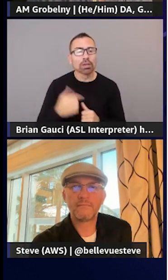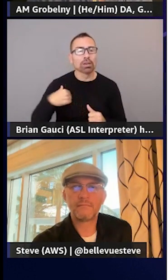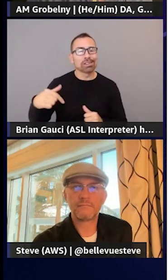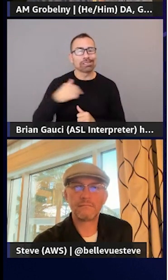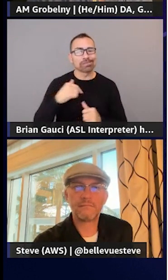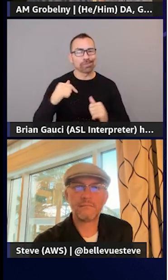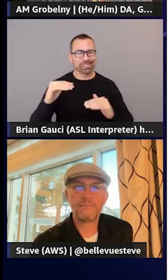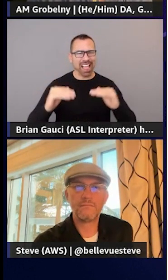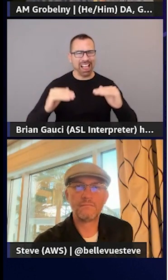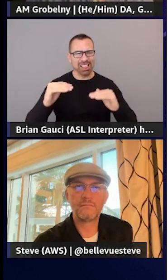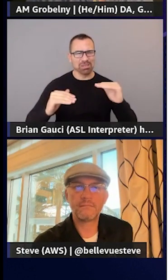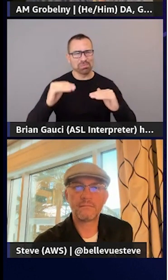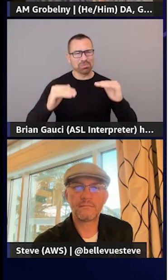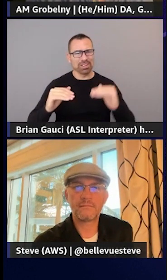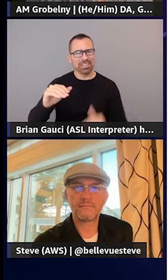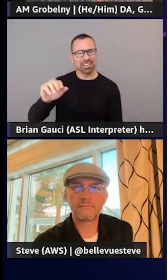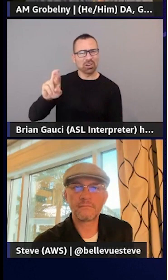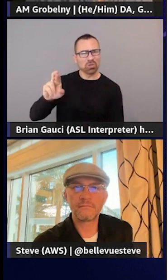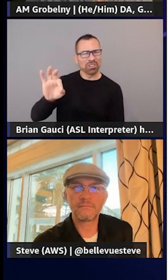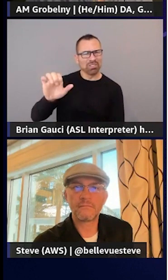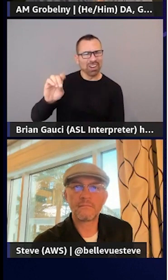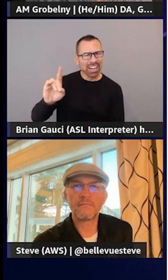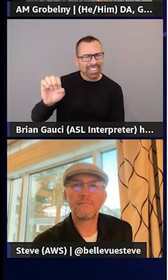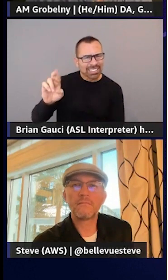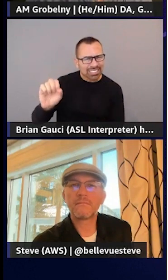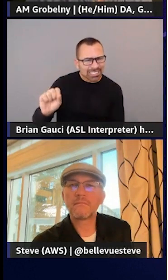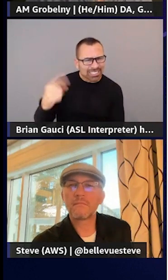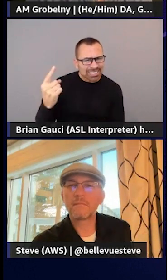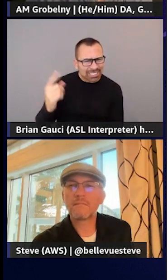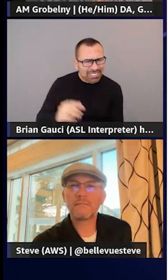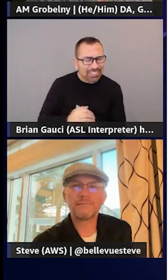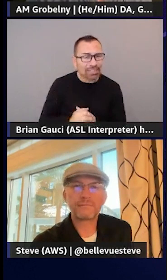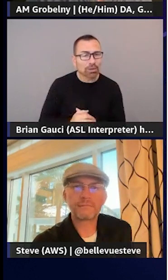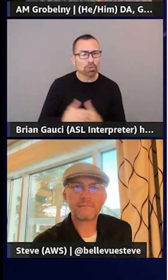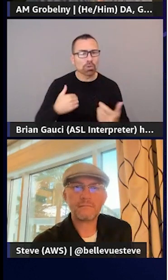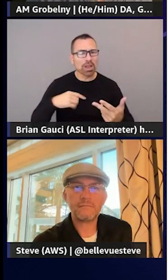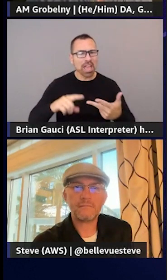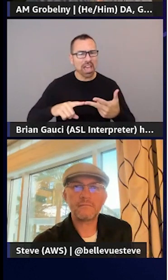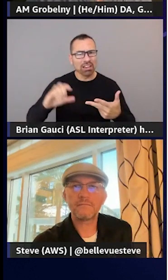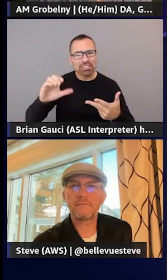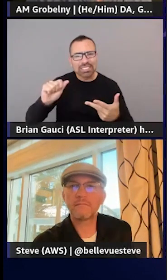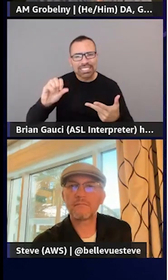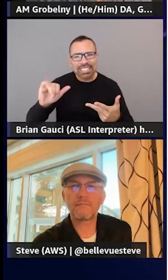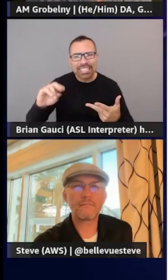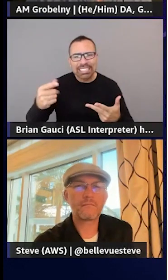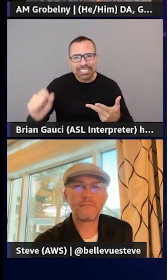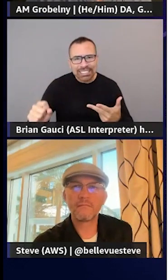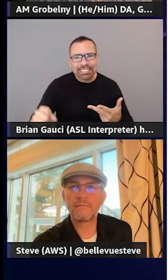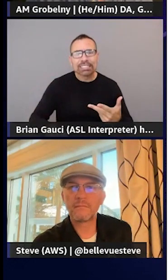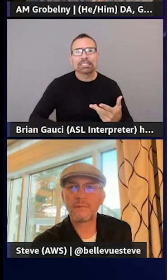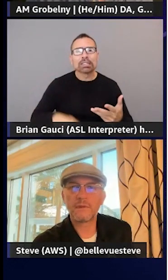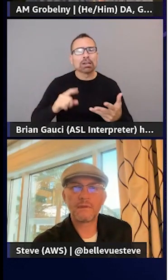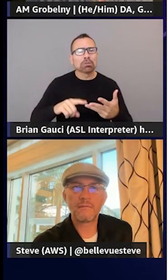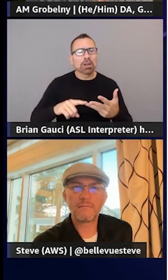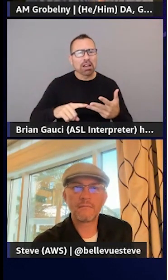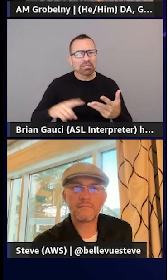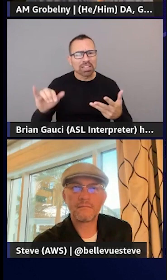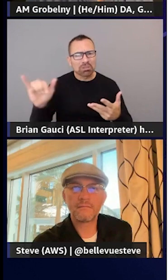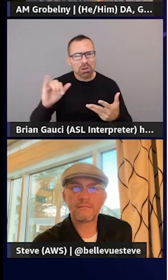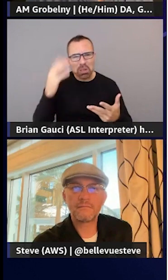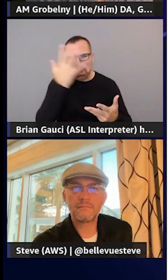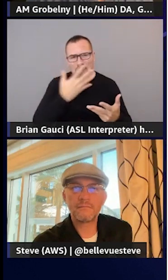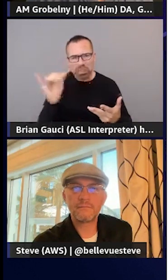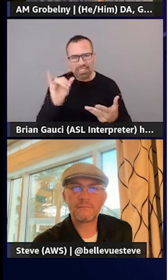refiners or something. There's like casings. This looks kind of like a puzzle, I guess. They're telling